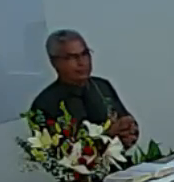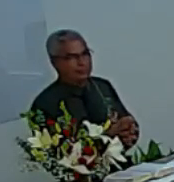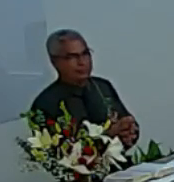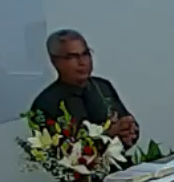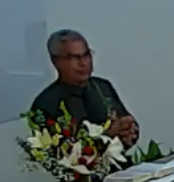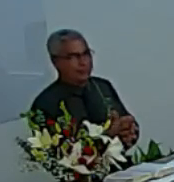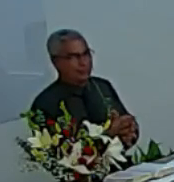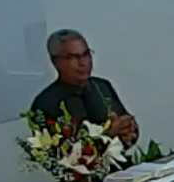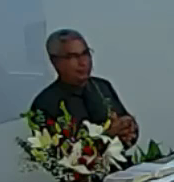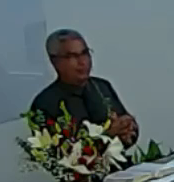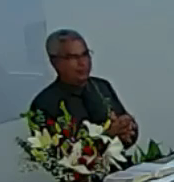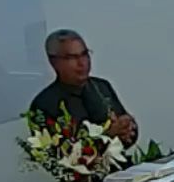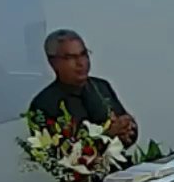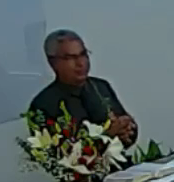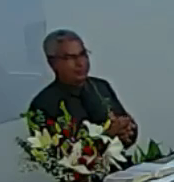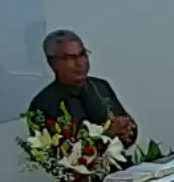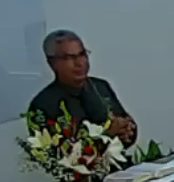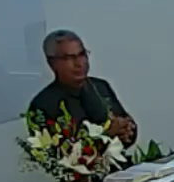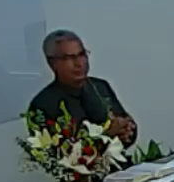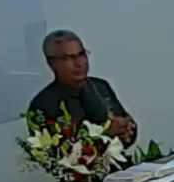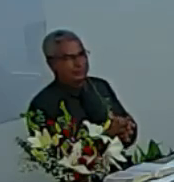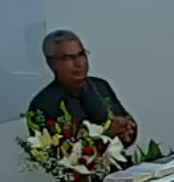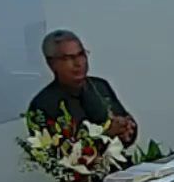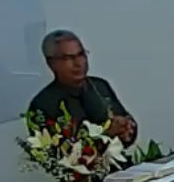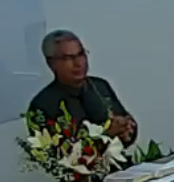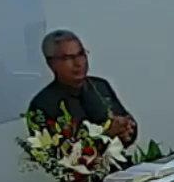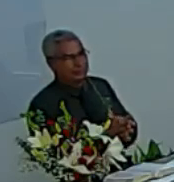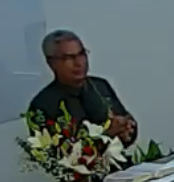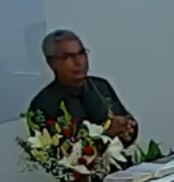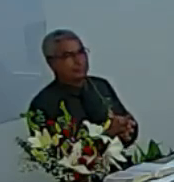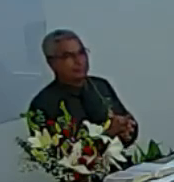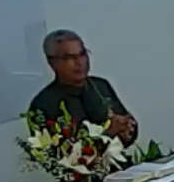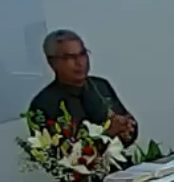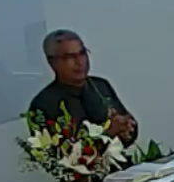The lady is saying that the field, the harvest is great.